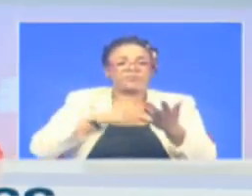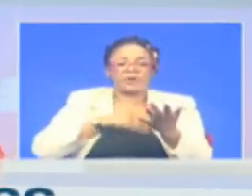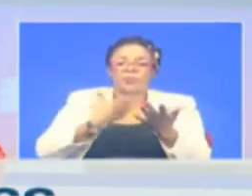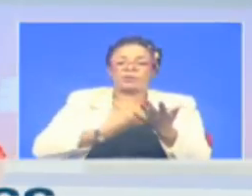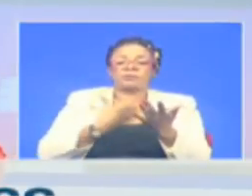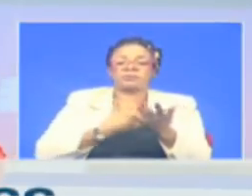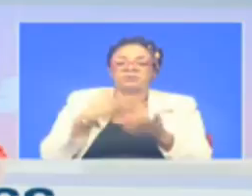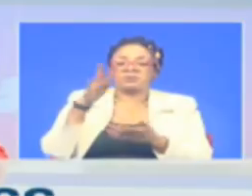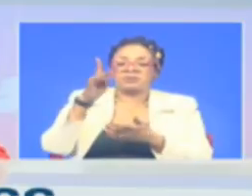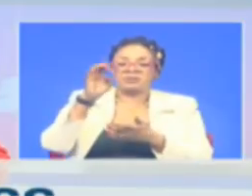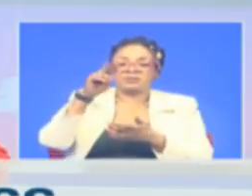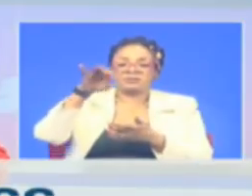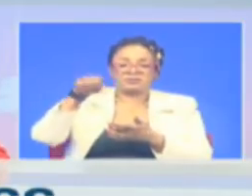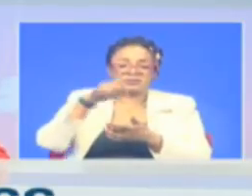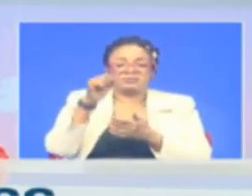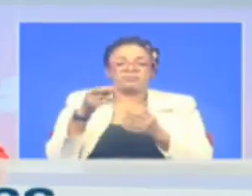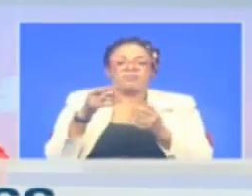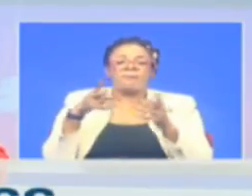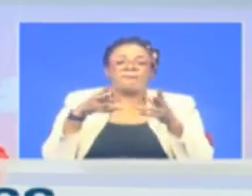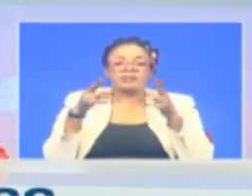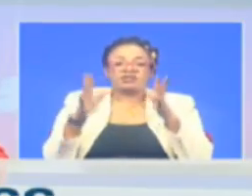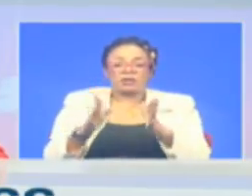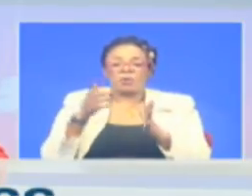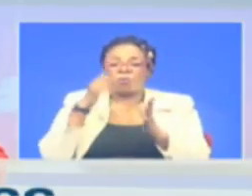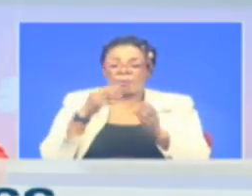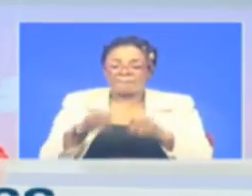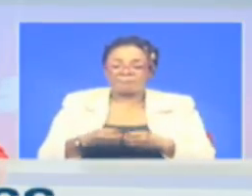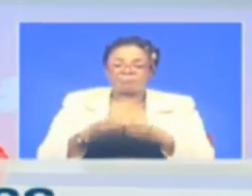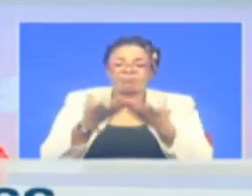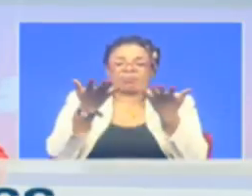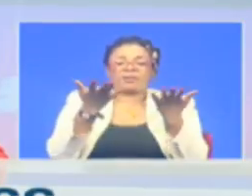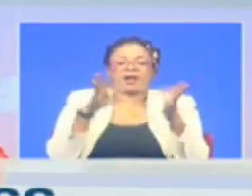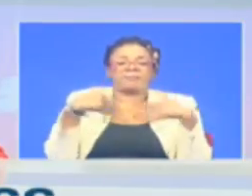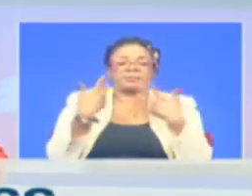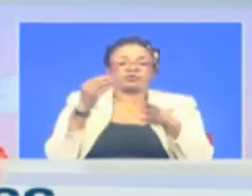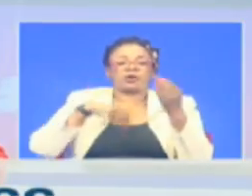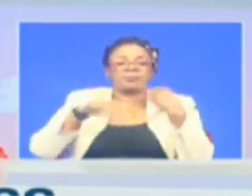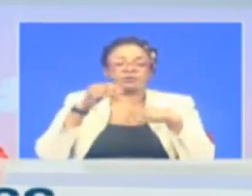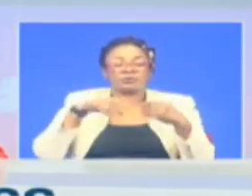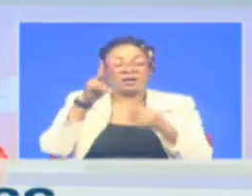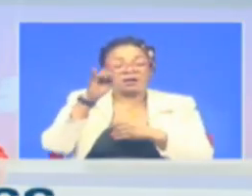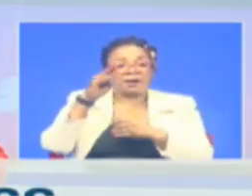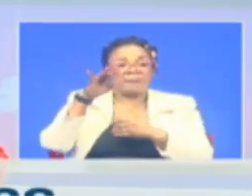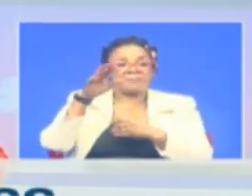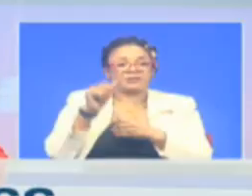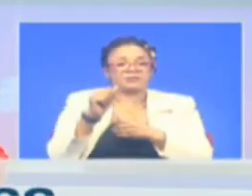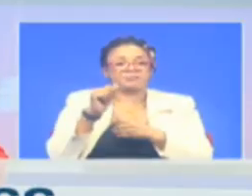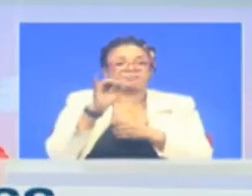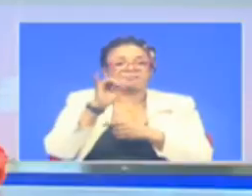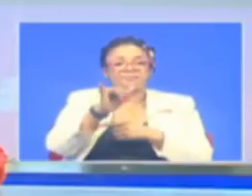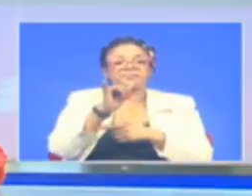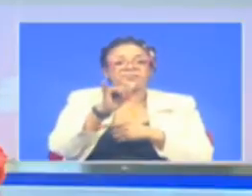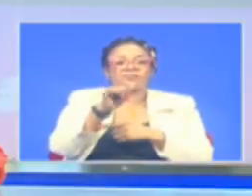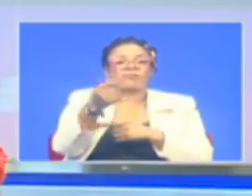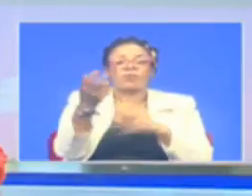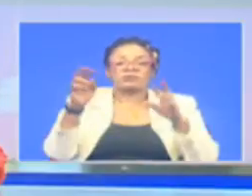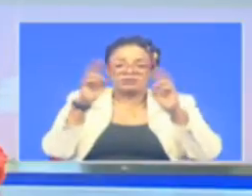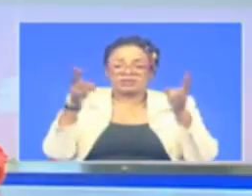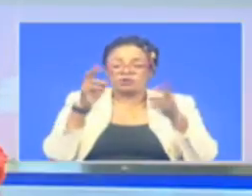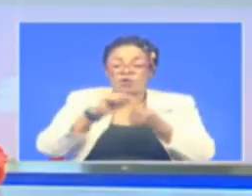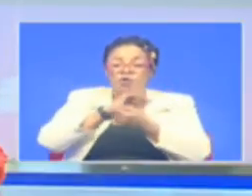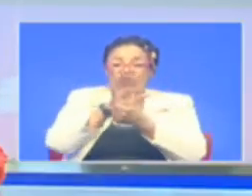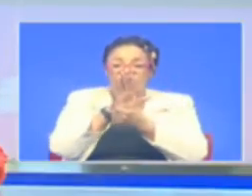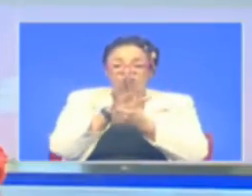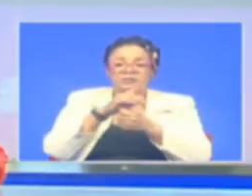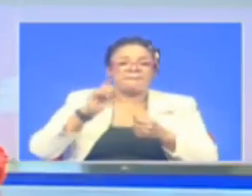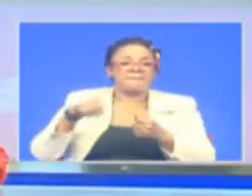our investigative editor, that broke that story about the corruption at KEMSA, and that was titled COVID